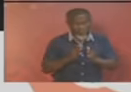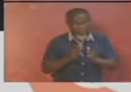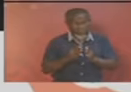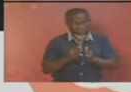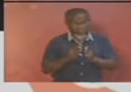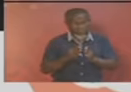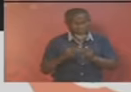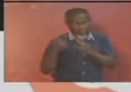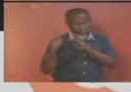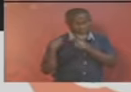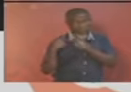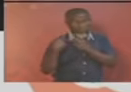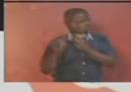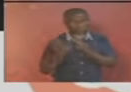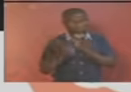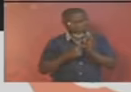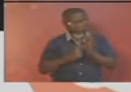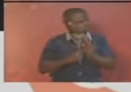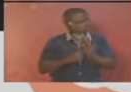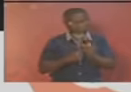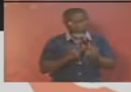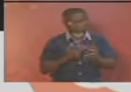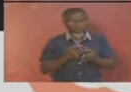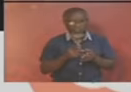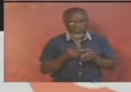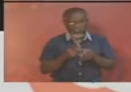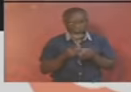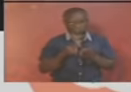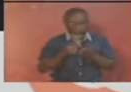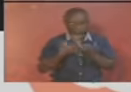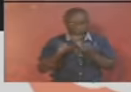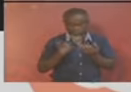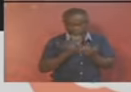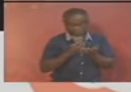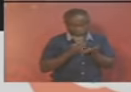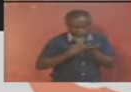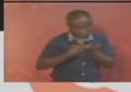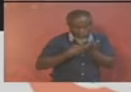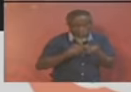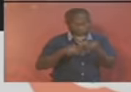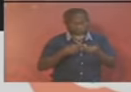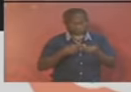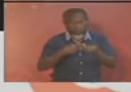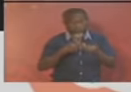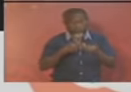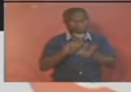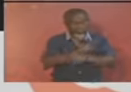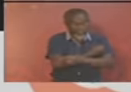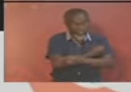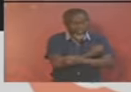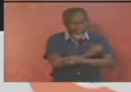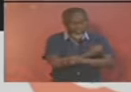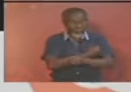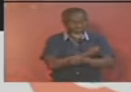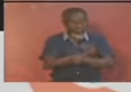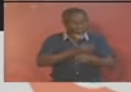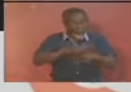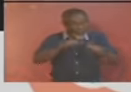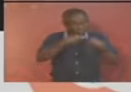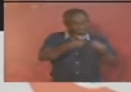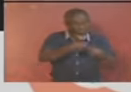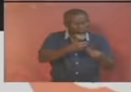provide information on the variants, on the vaccines in terms of updates. We provide a range of detailed